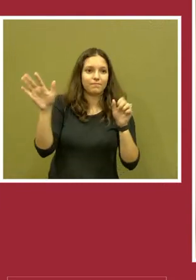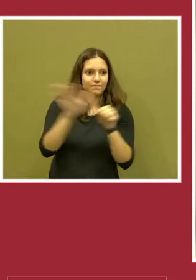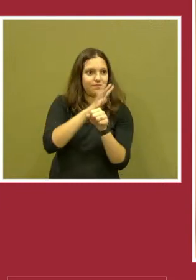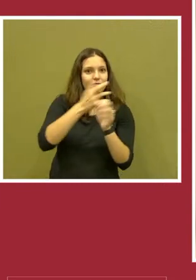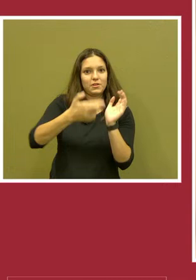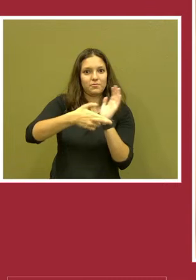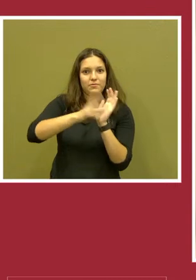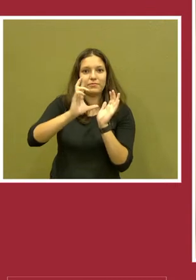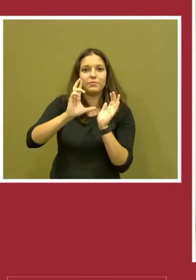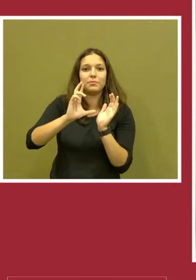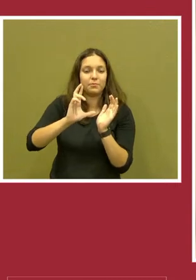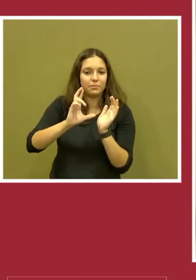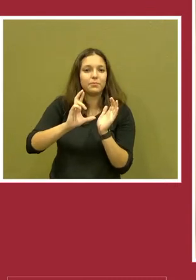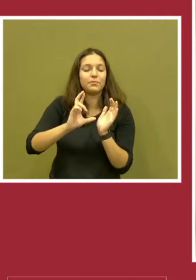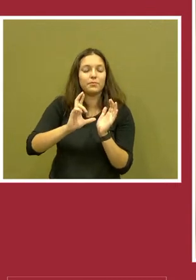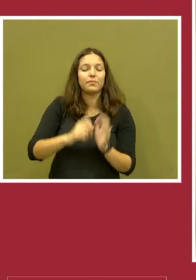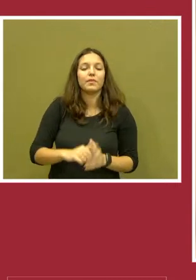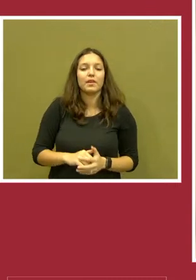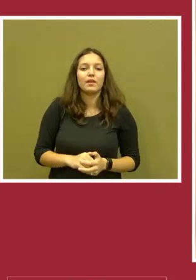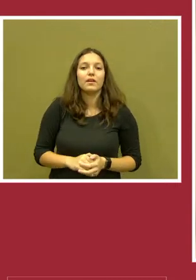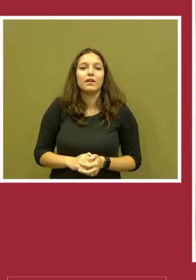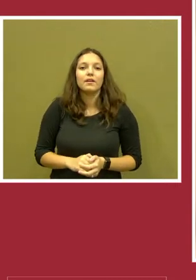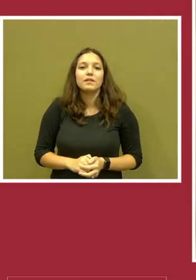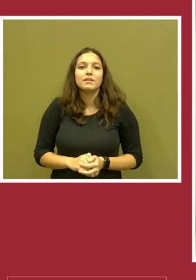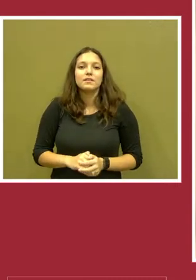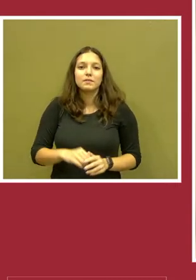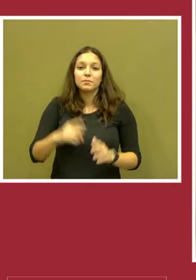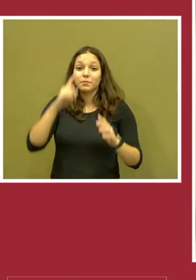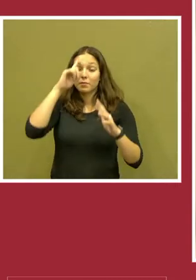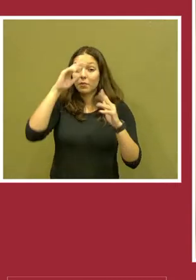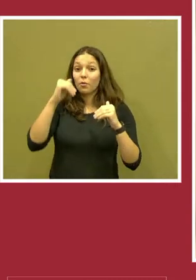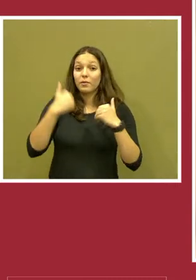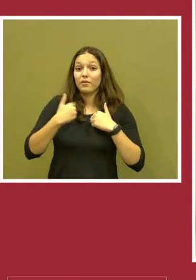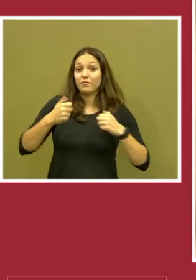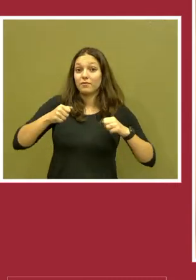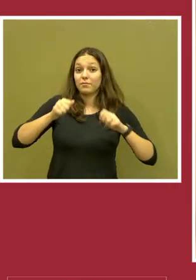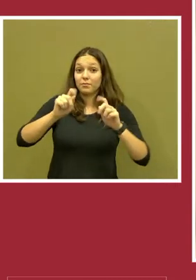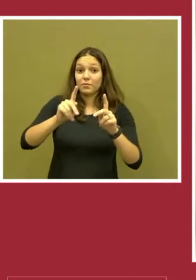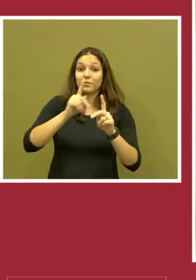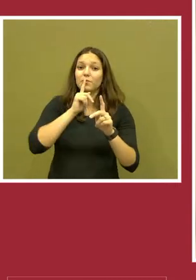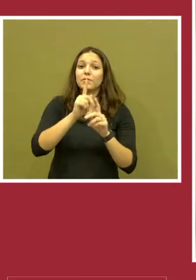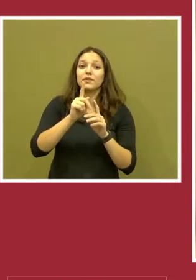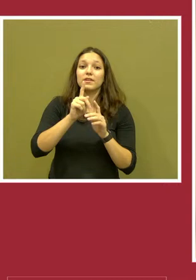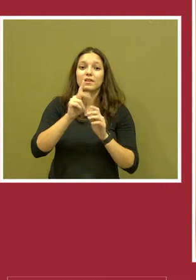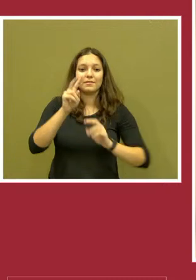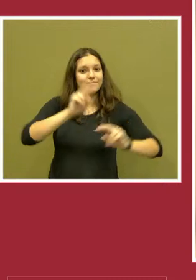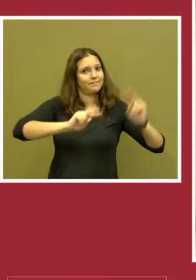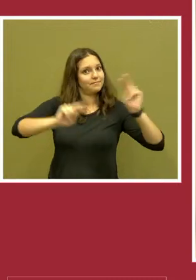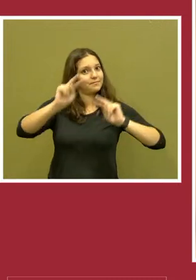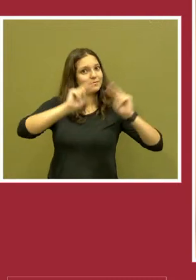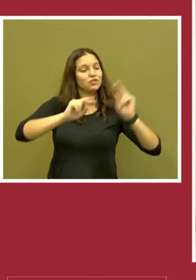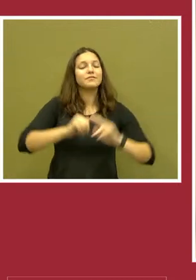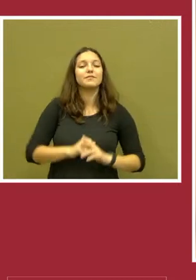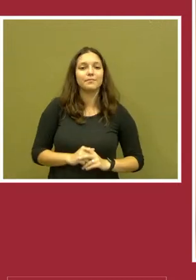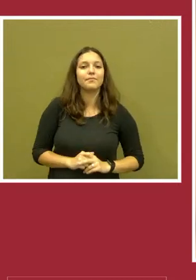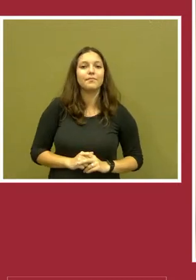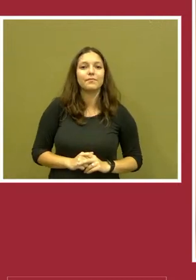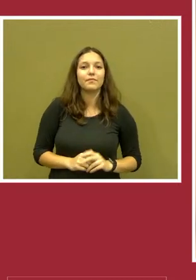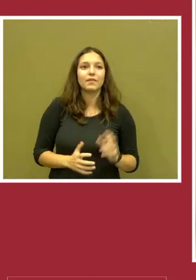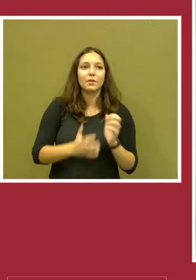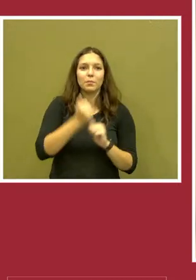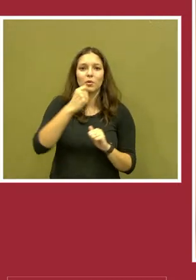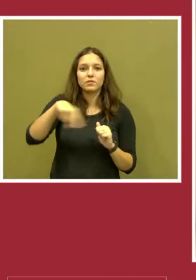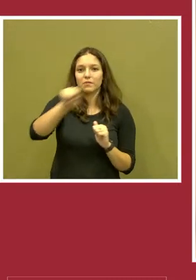review. And I'm hoping that we have the opportunity to really observe most of